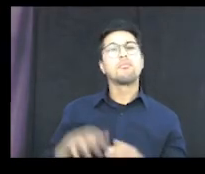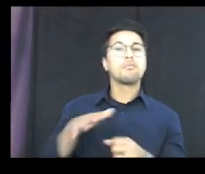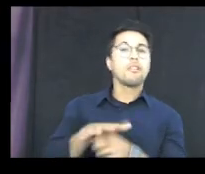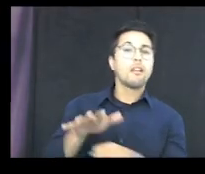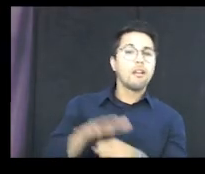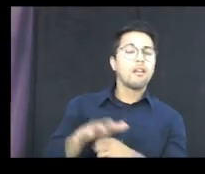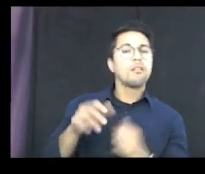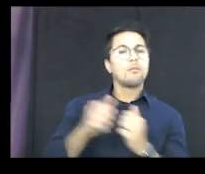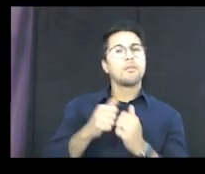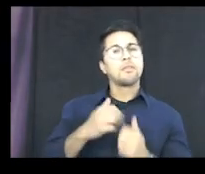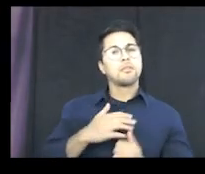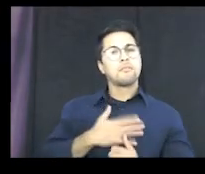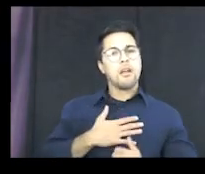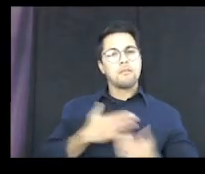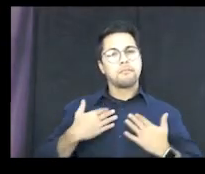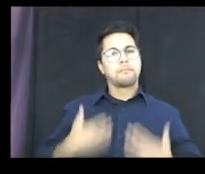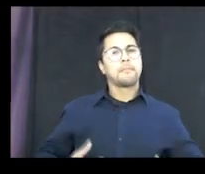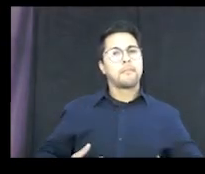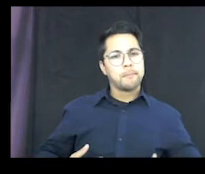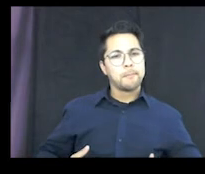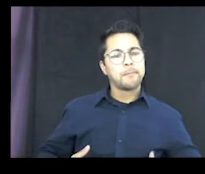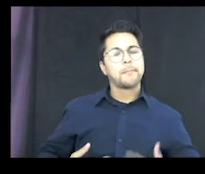in my skin